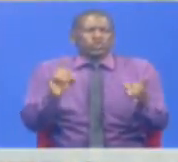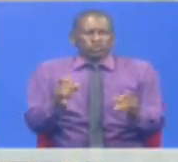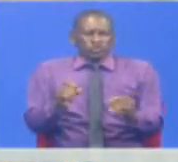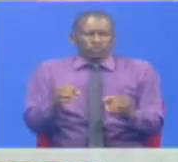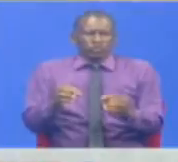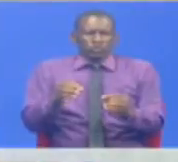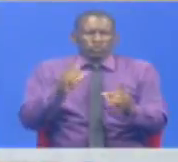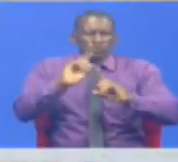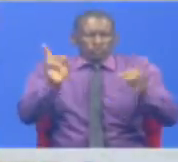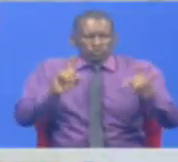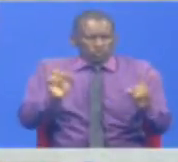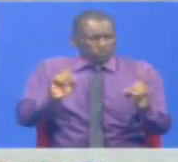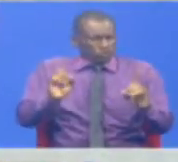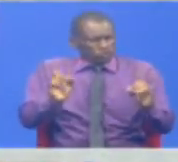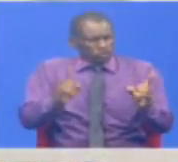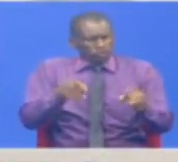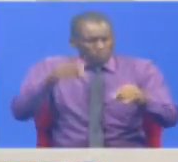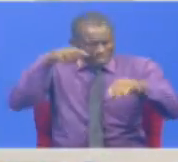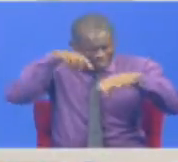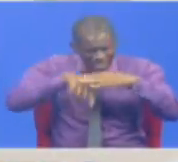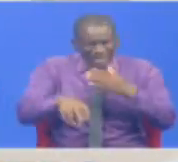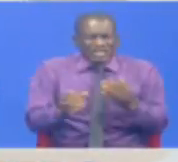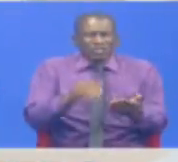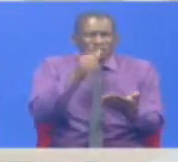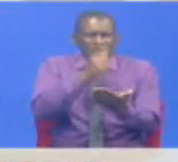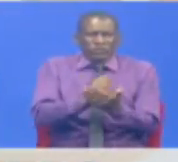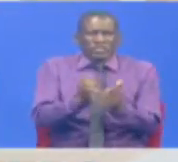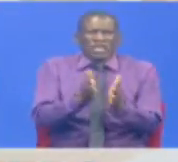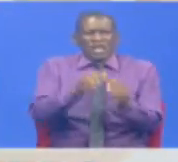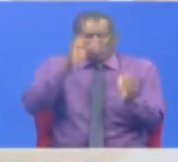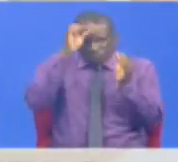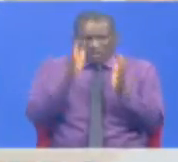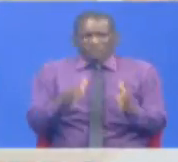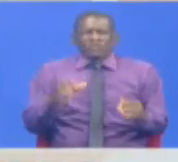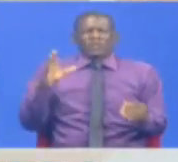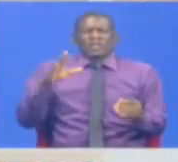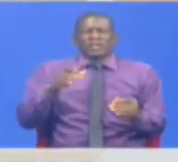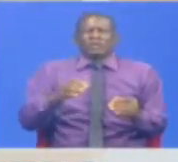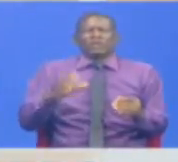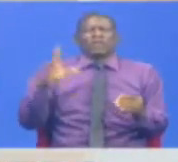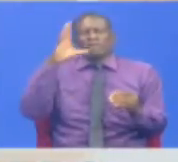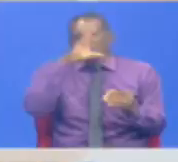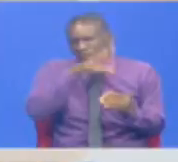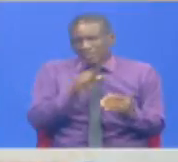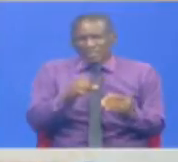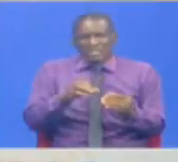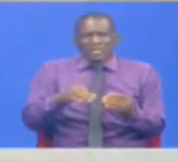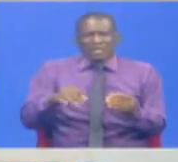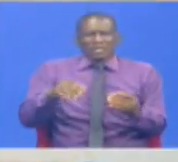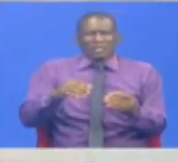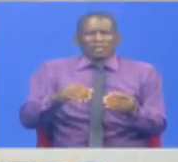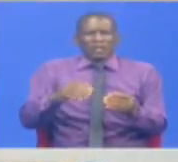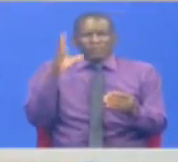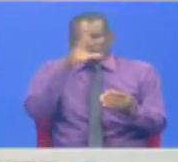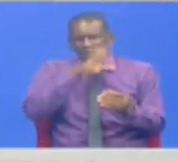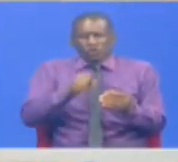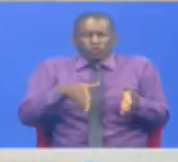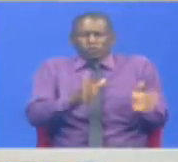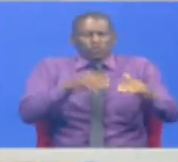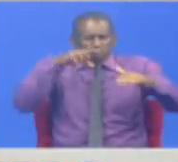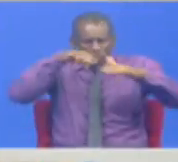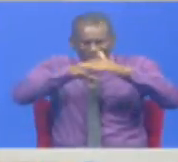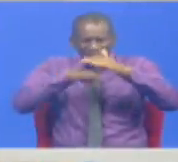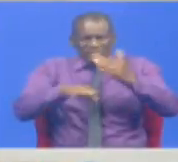has seen five other governors also lose access to their offices after being implicated in corruption. They should not